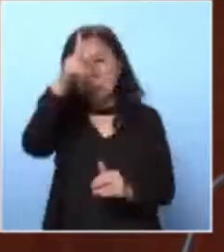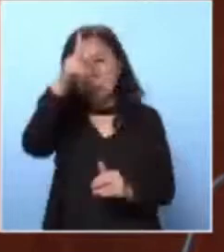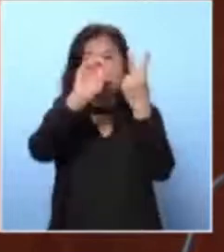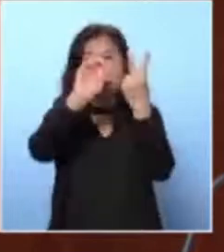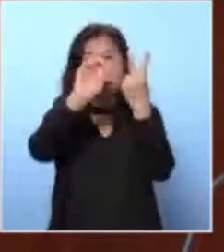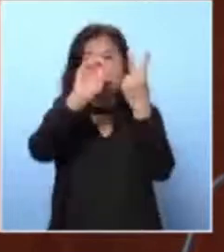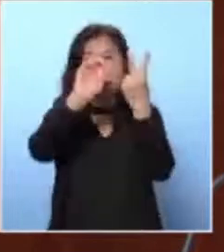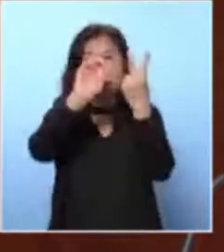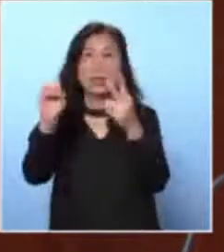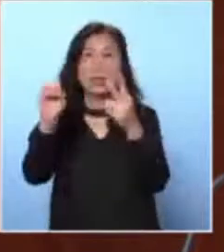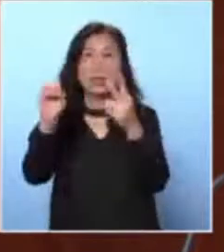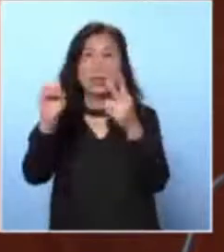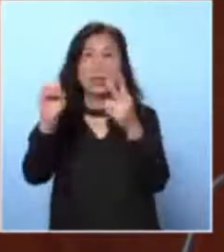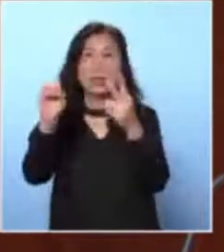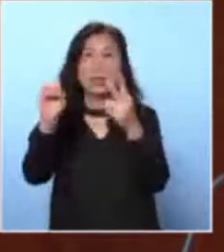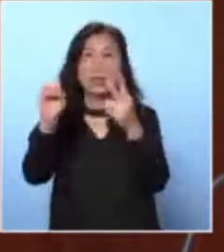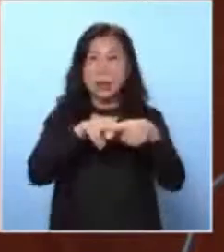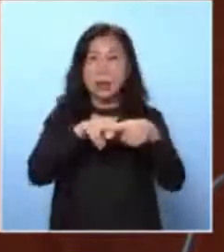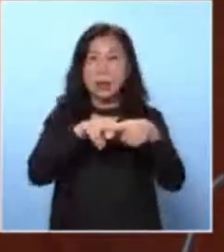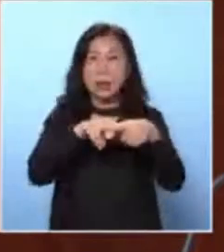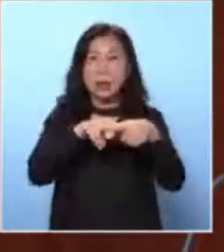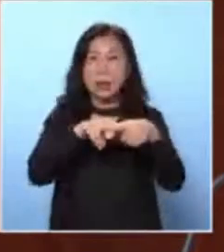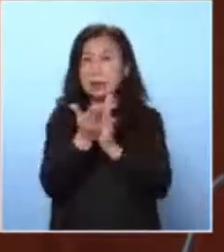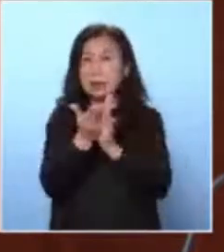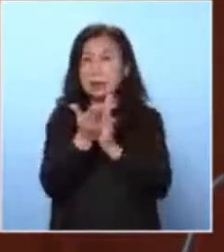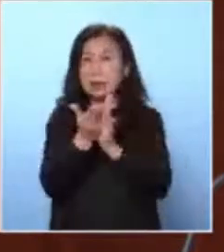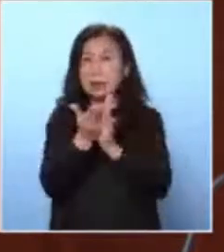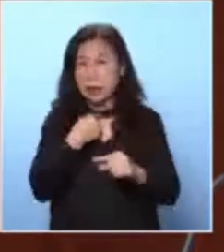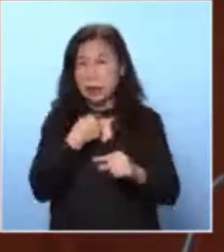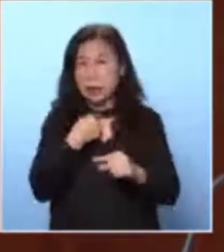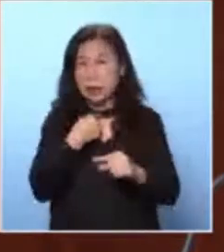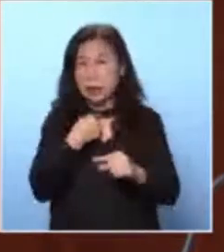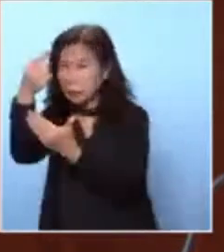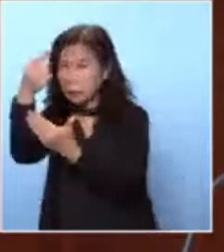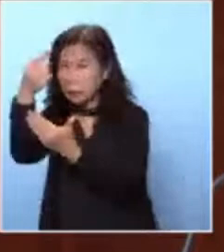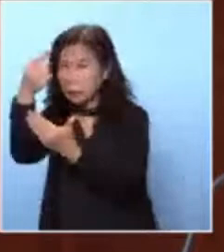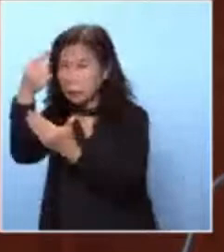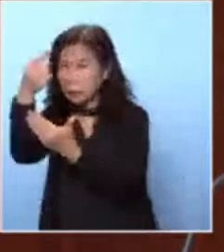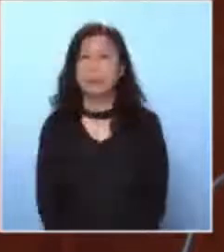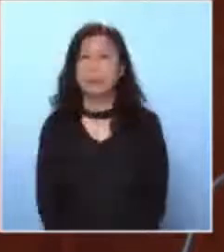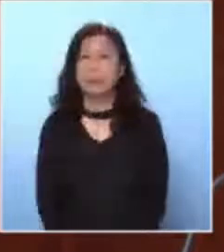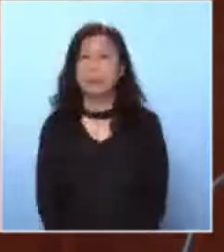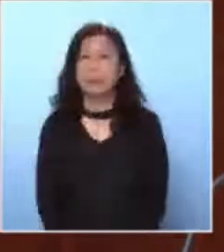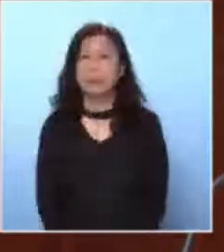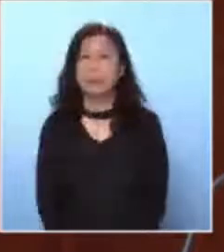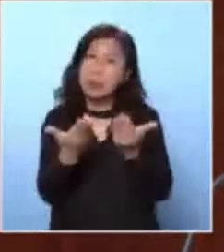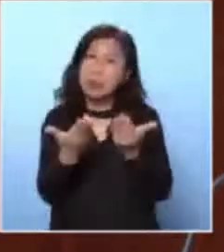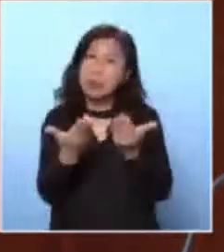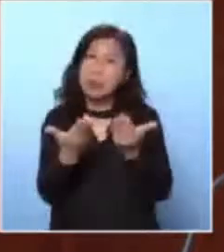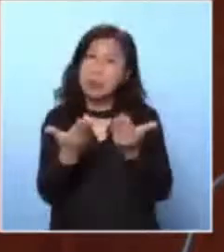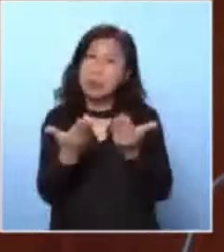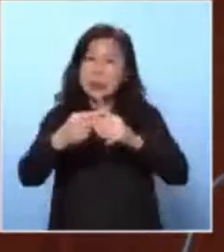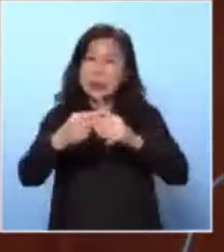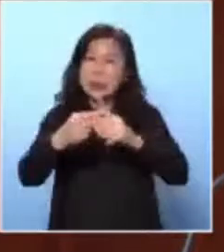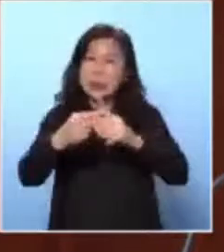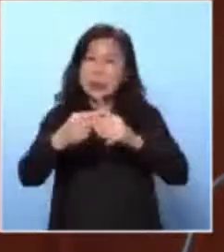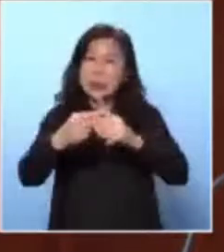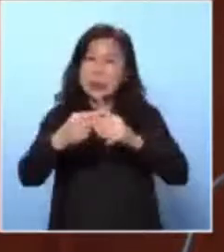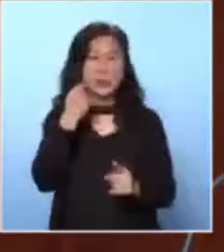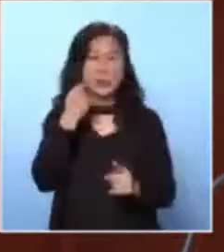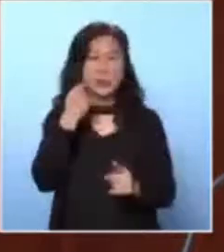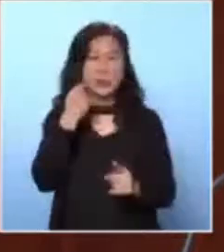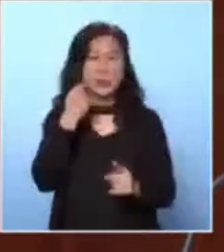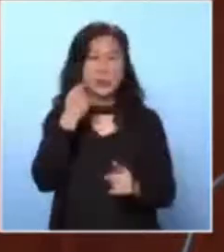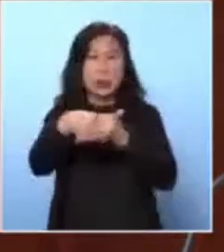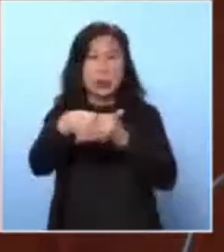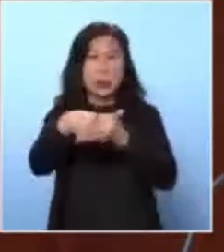introduced several rounds of demand-side management measures to curb short-term speculation activities and reduce